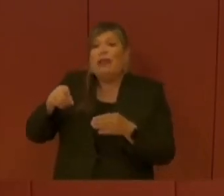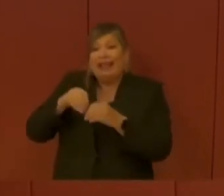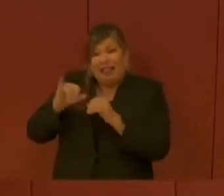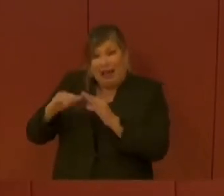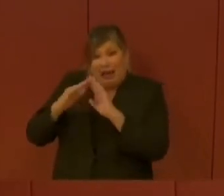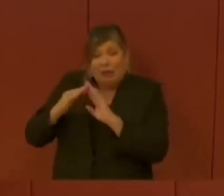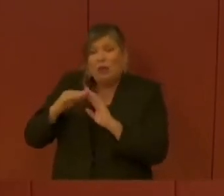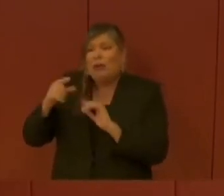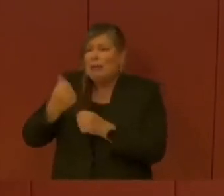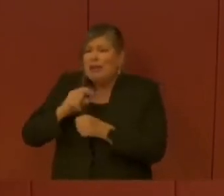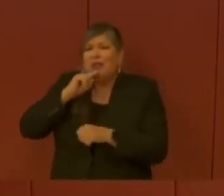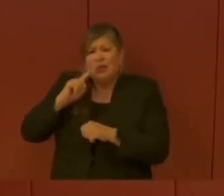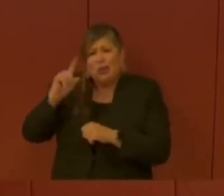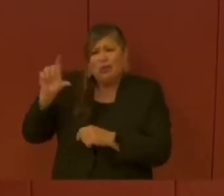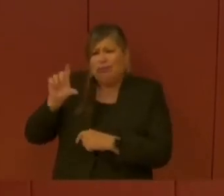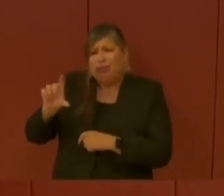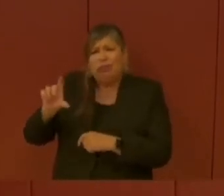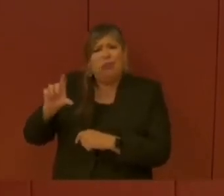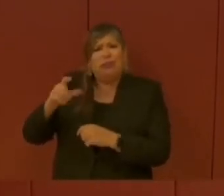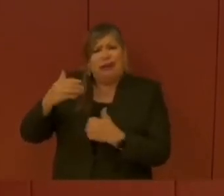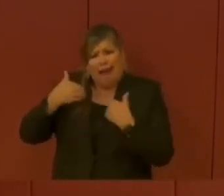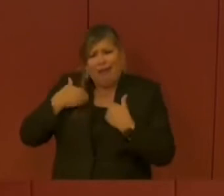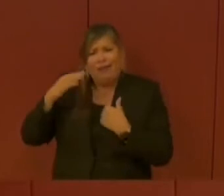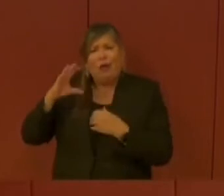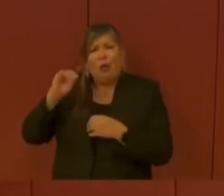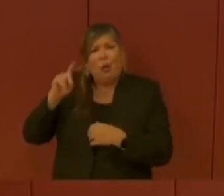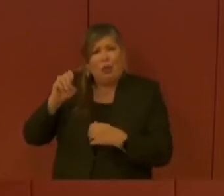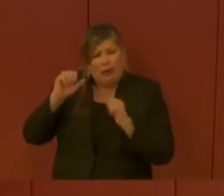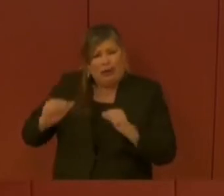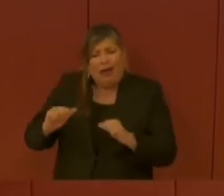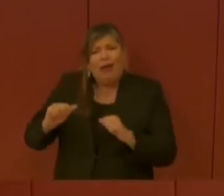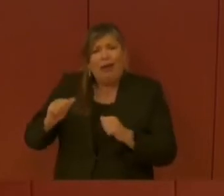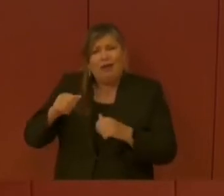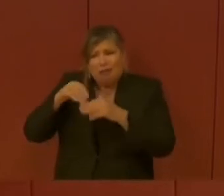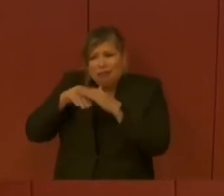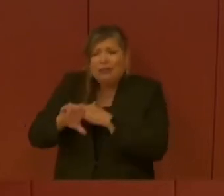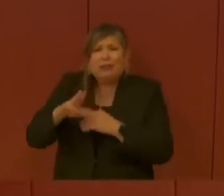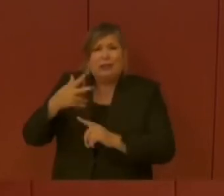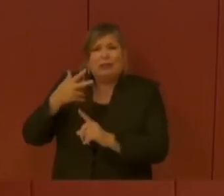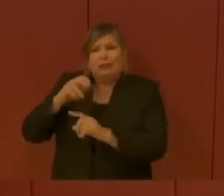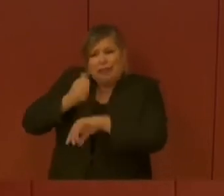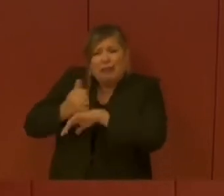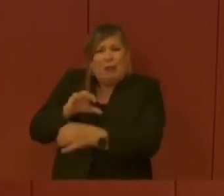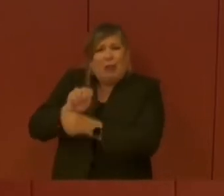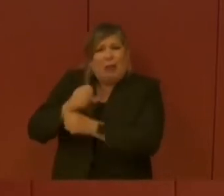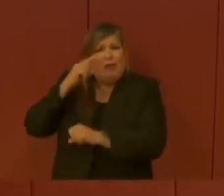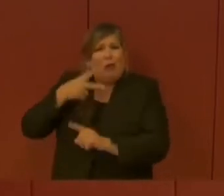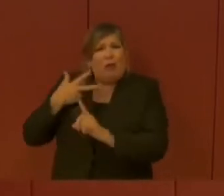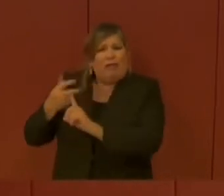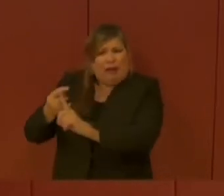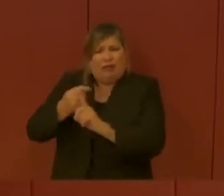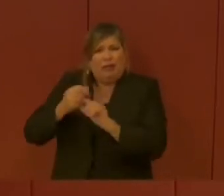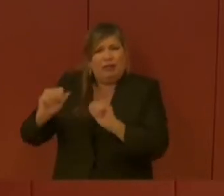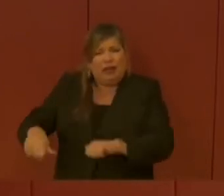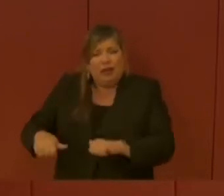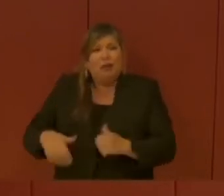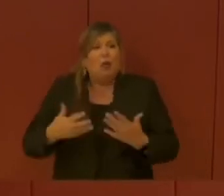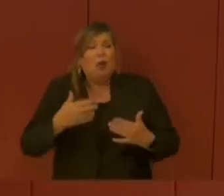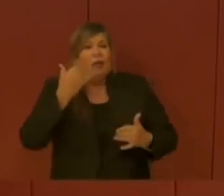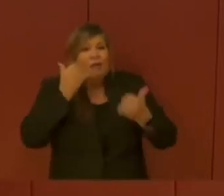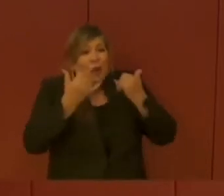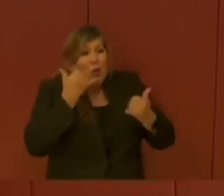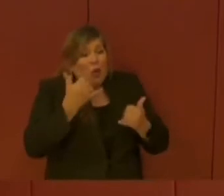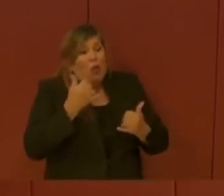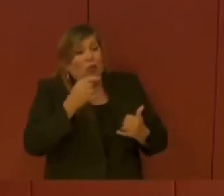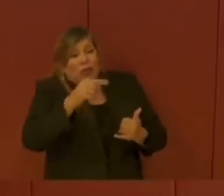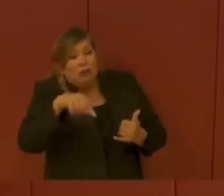the appointment blocks, and that becomes easier, not just on my turn, but through phone banking and other opportunities to get appointments for those who